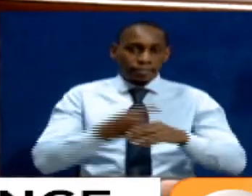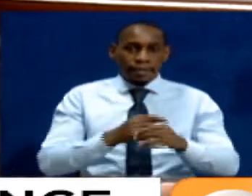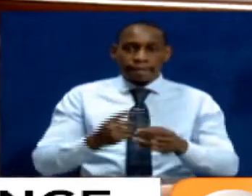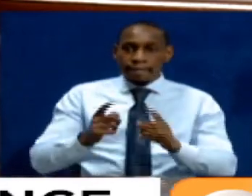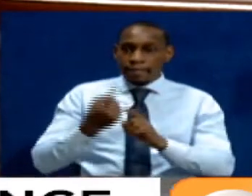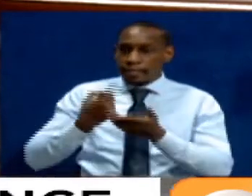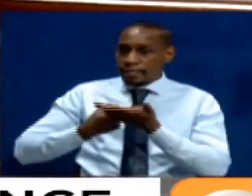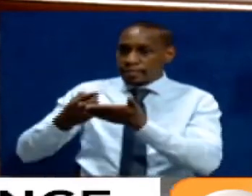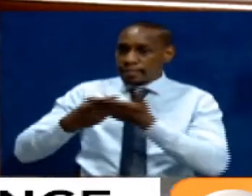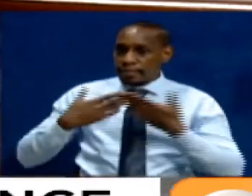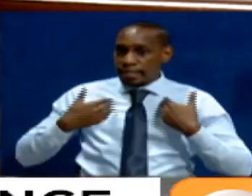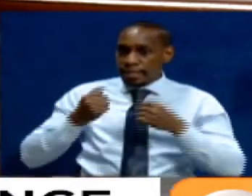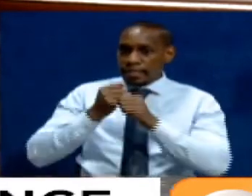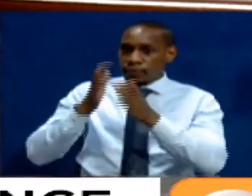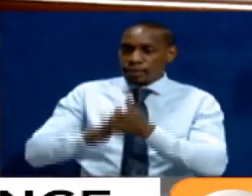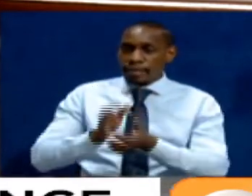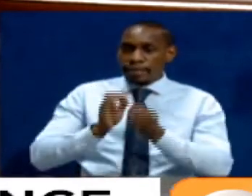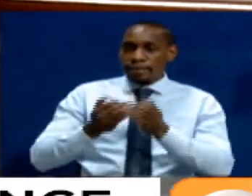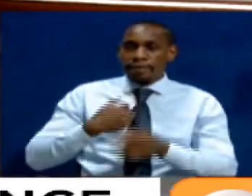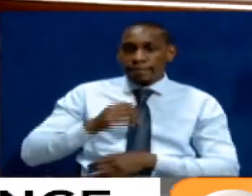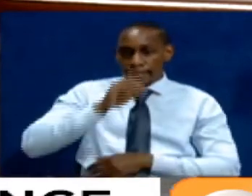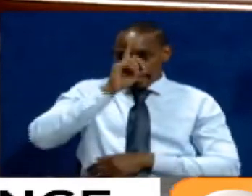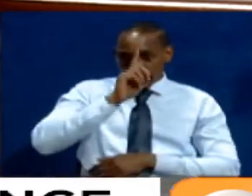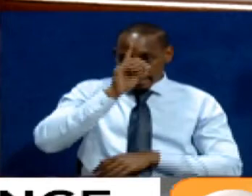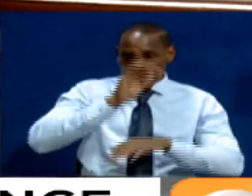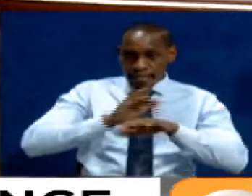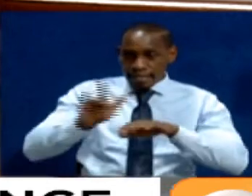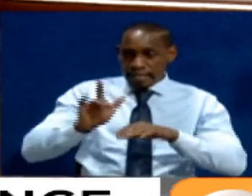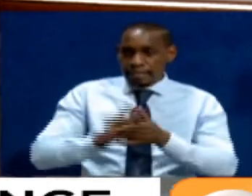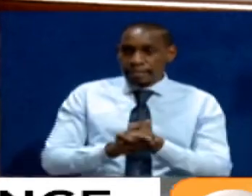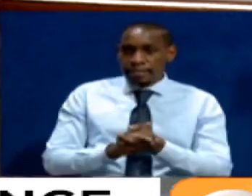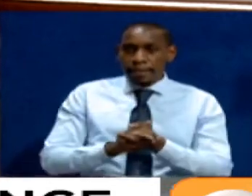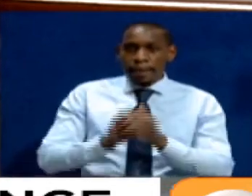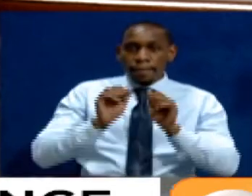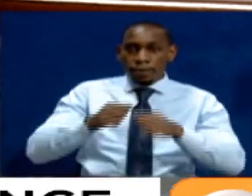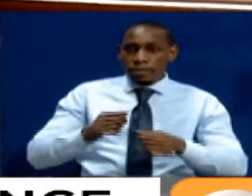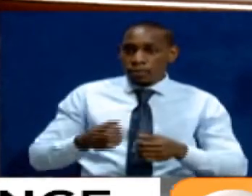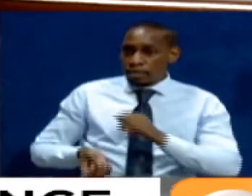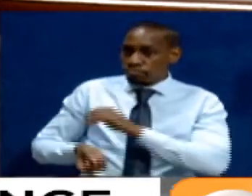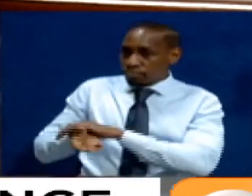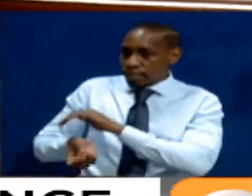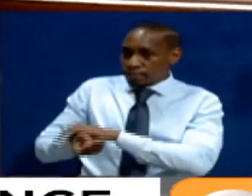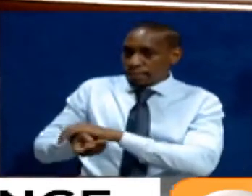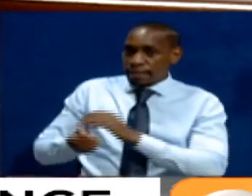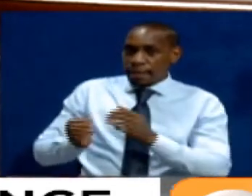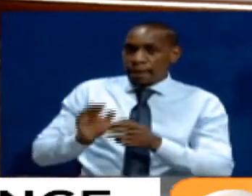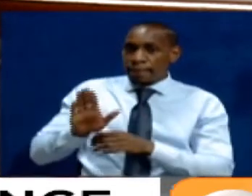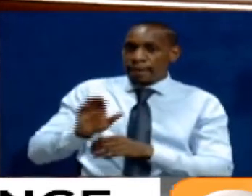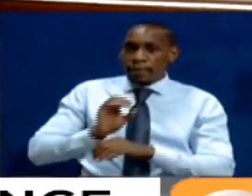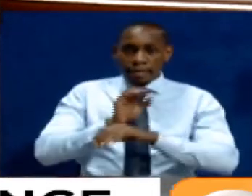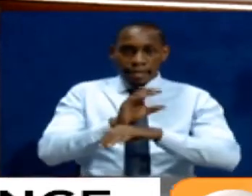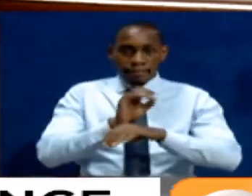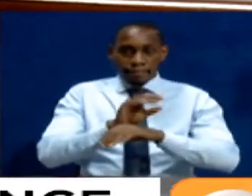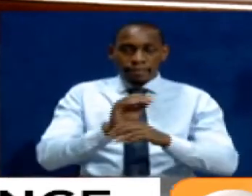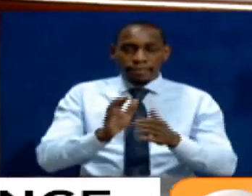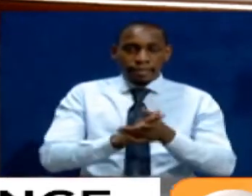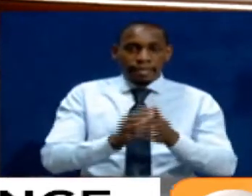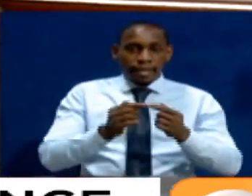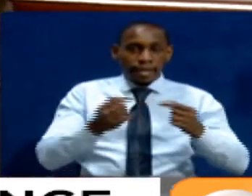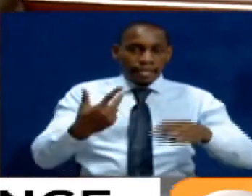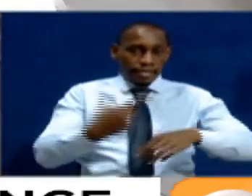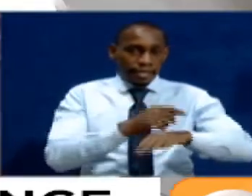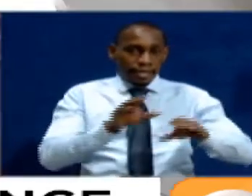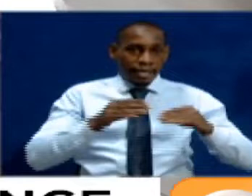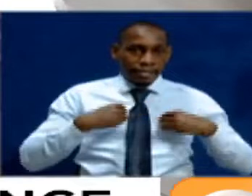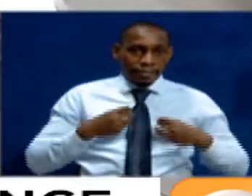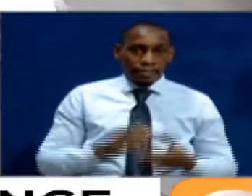the health worker. If you have very severe allergies and you are able to explain, then they can advise you against taking a